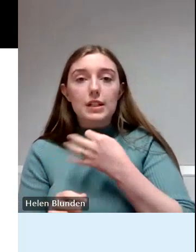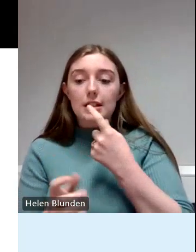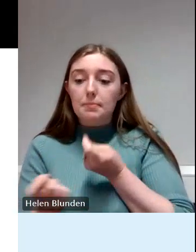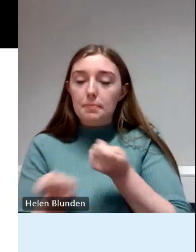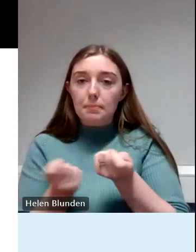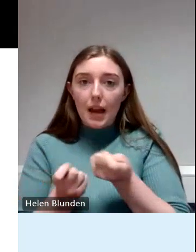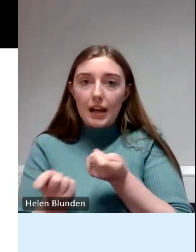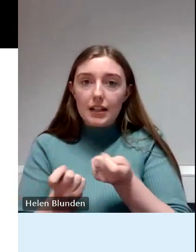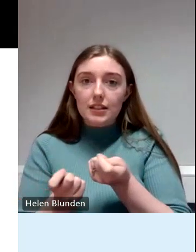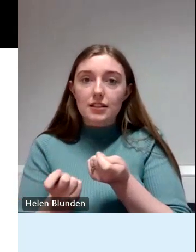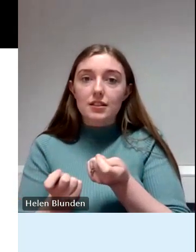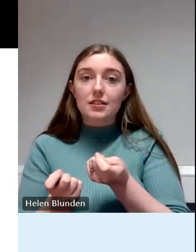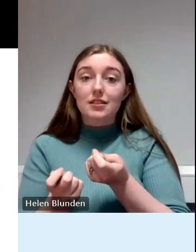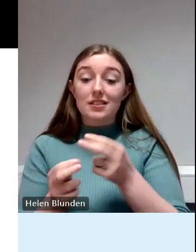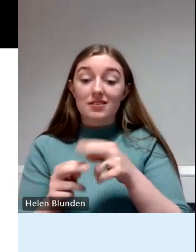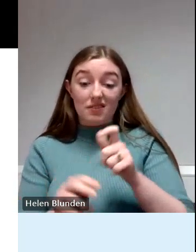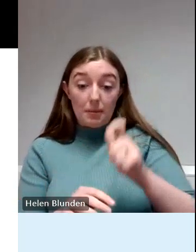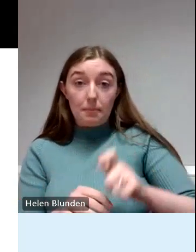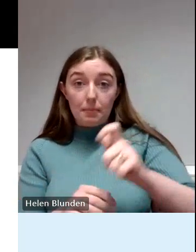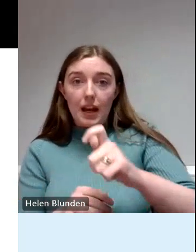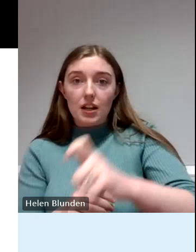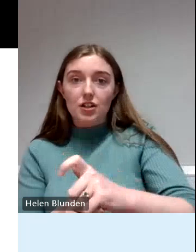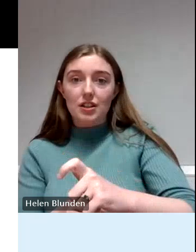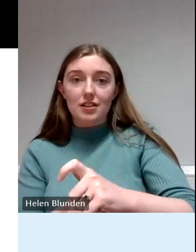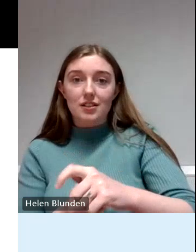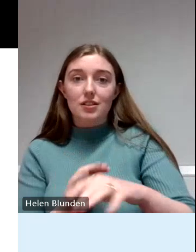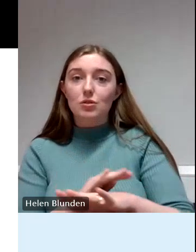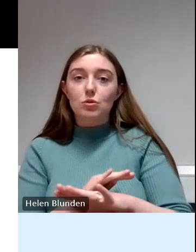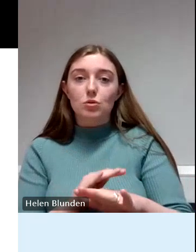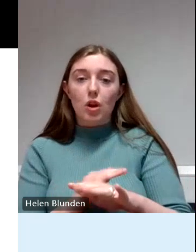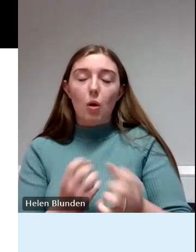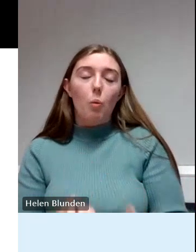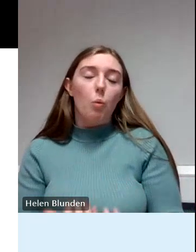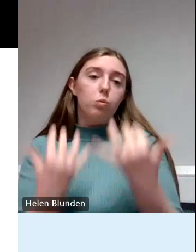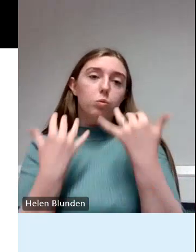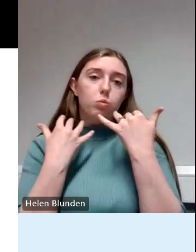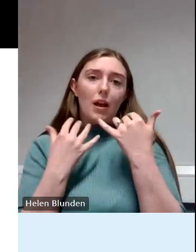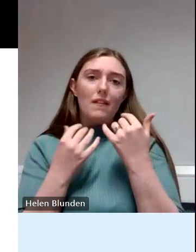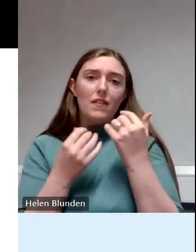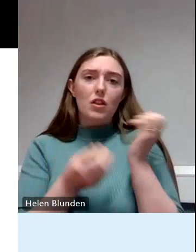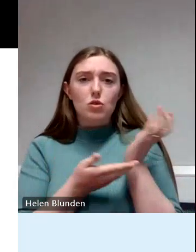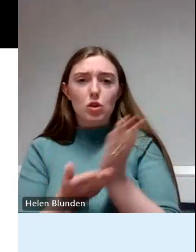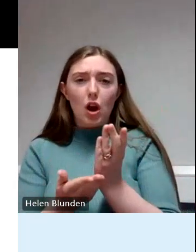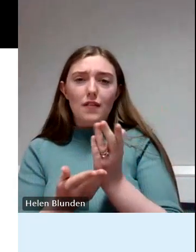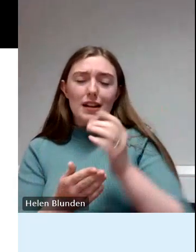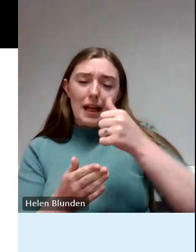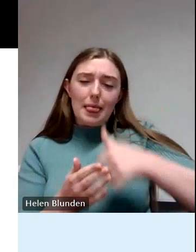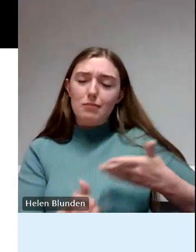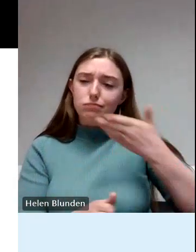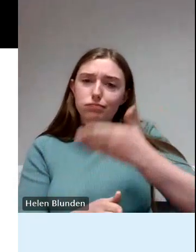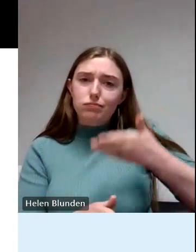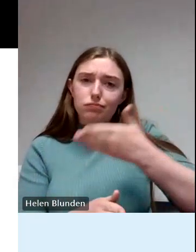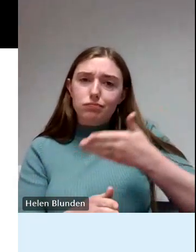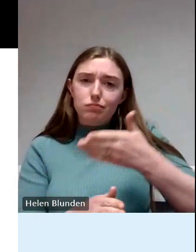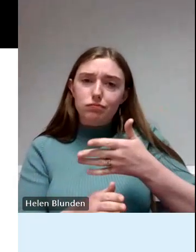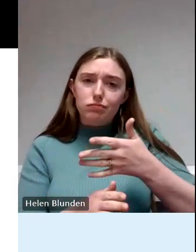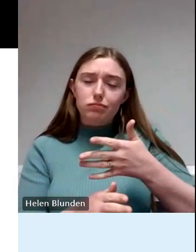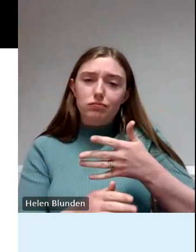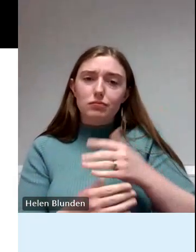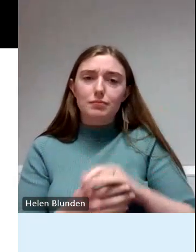the patients there are sort of not overwhelming the services and things. And so it's really important that, despite everything I've